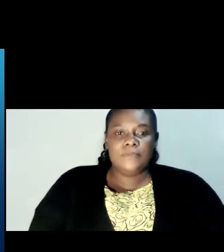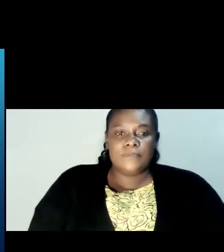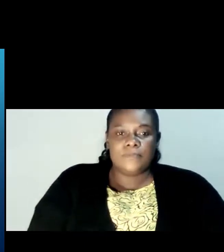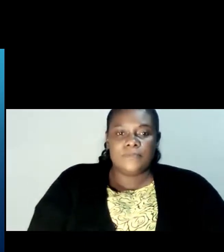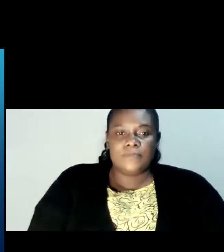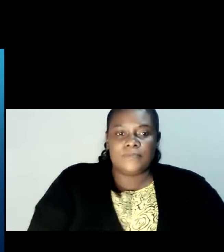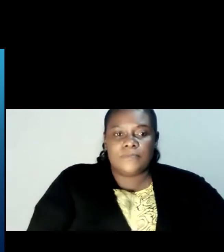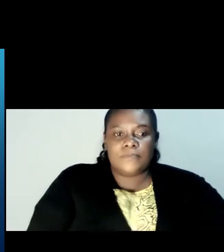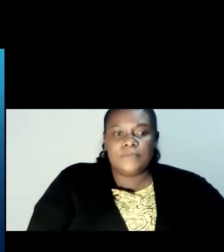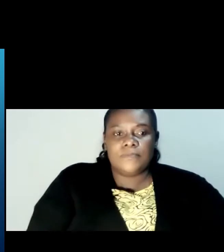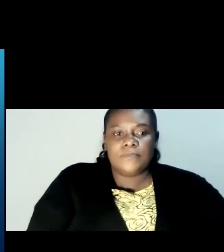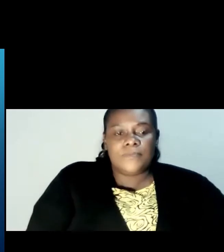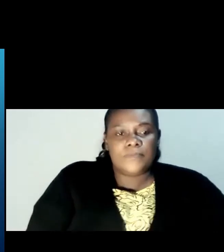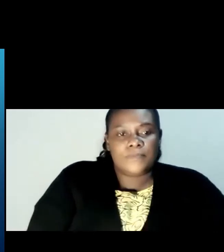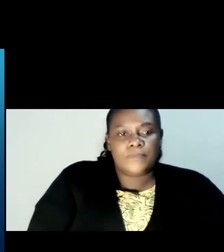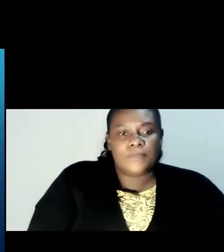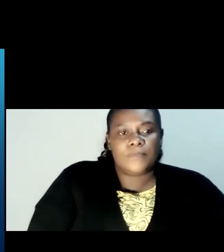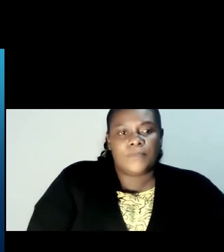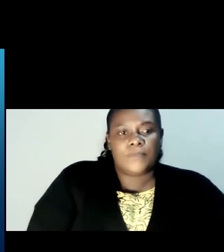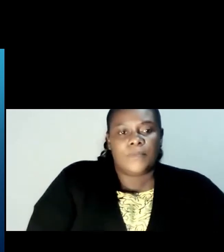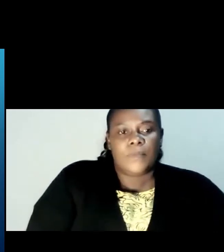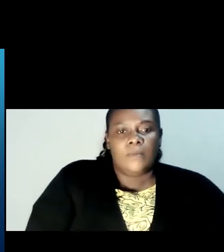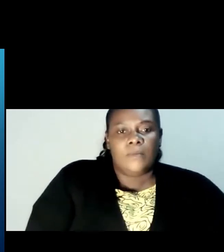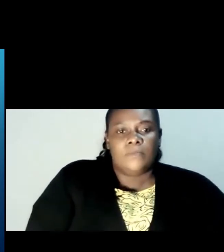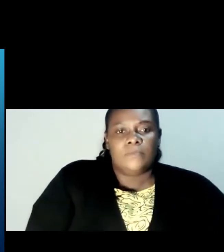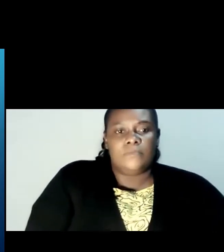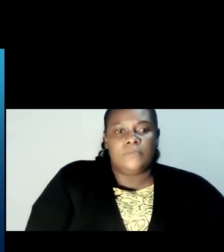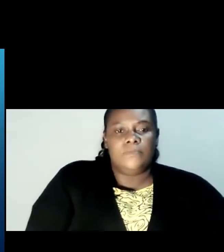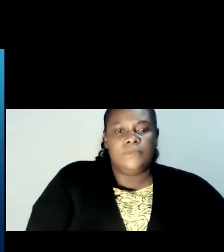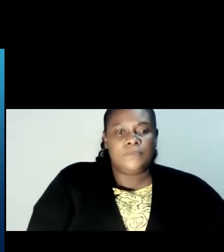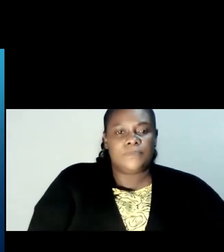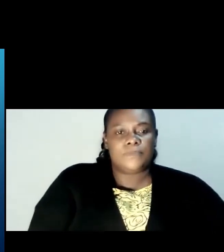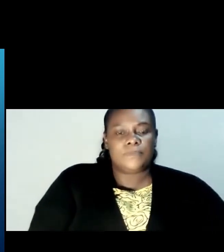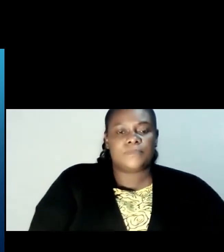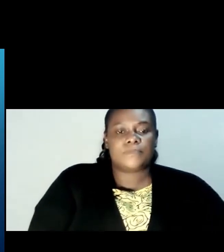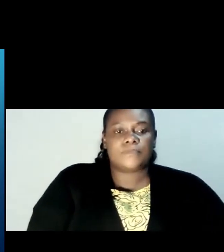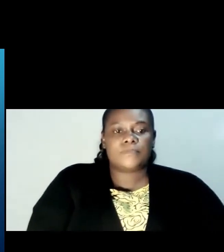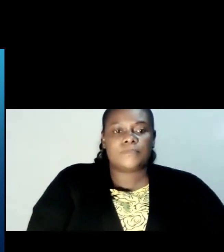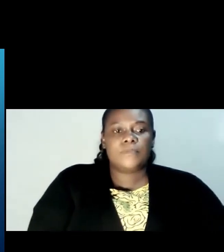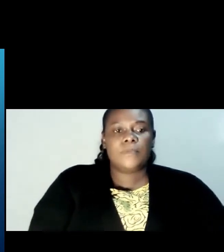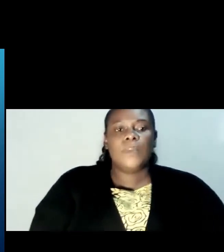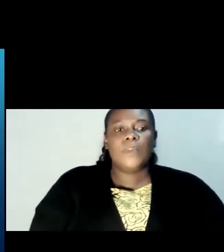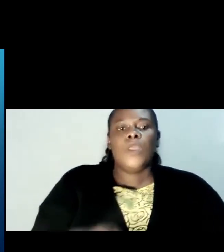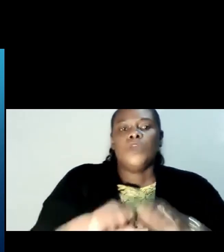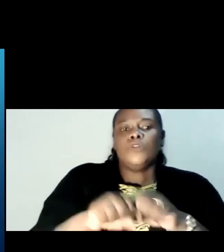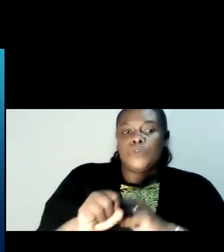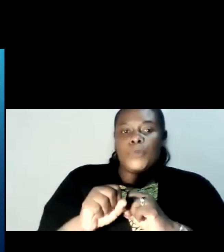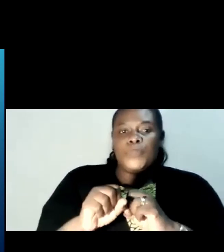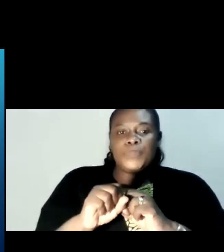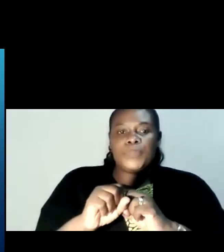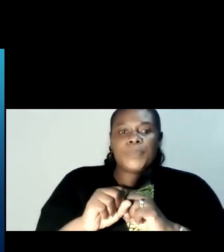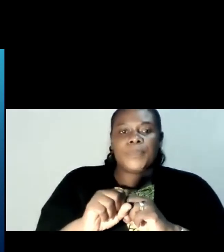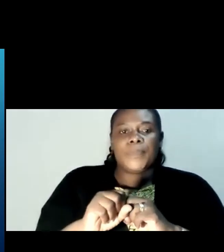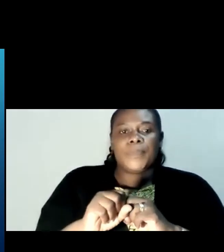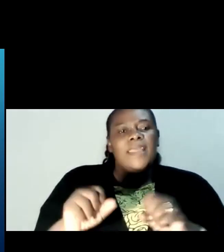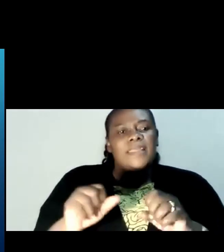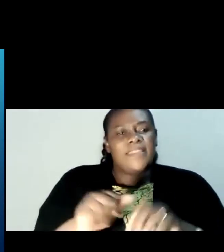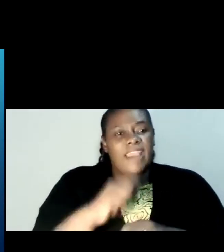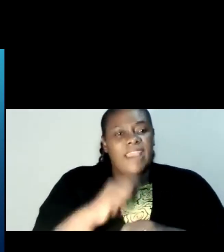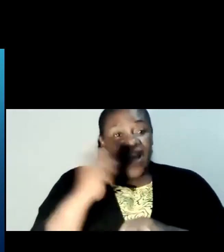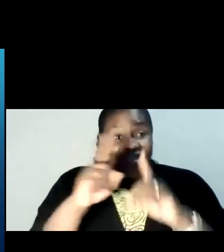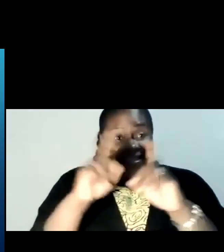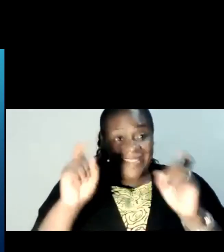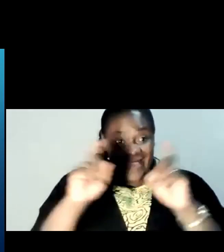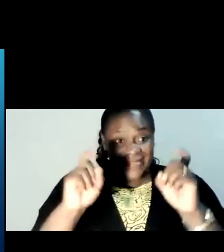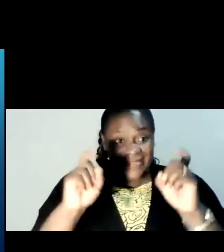Okay, so in addition to being screened for sexually transmitted infections, there's other important types of screens and checkups you should